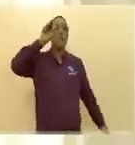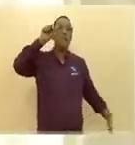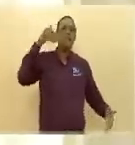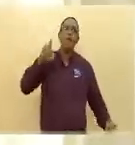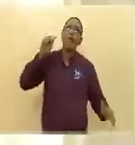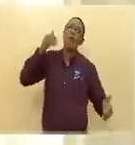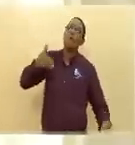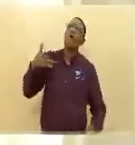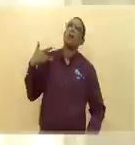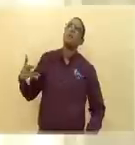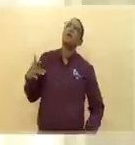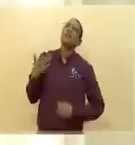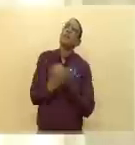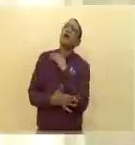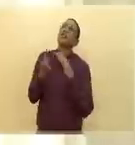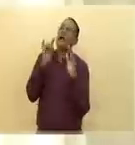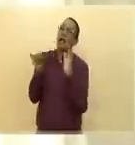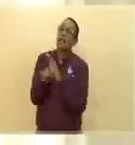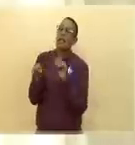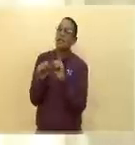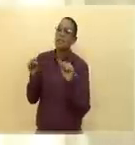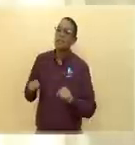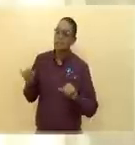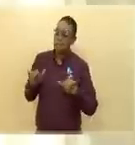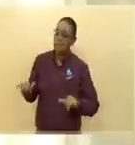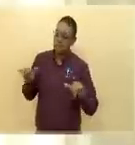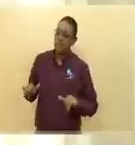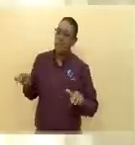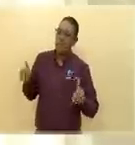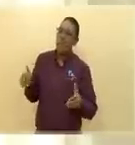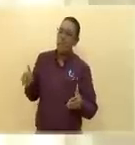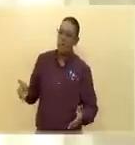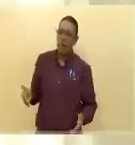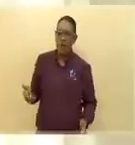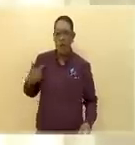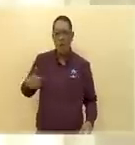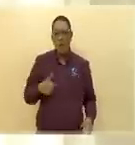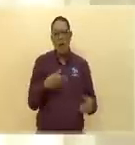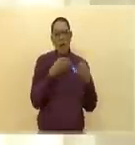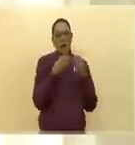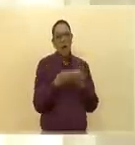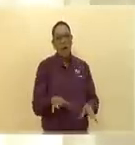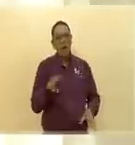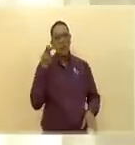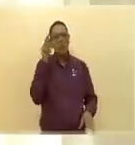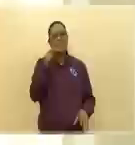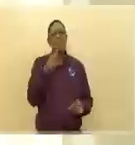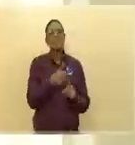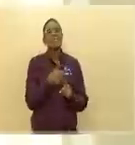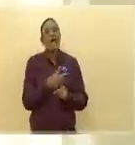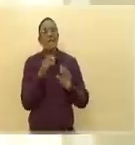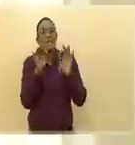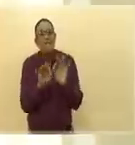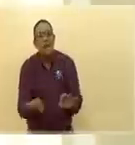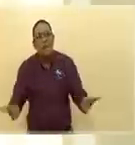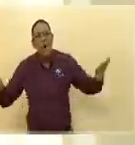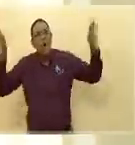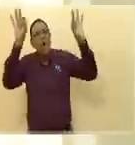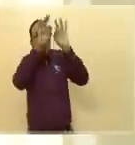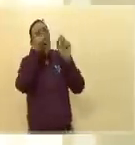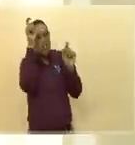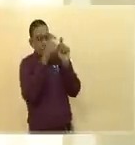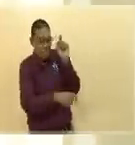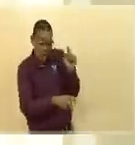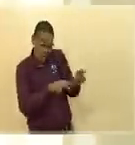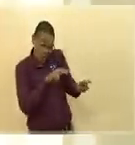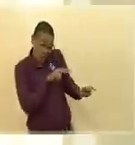on our national identification system, we lose sight of the fundamental changes that we